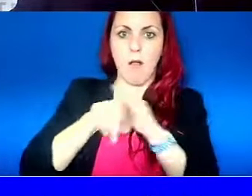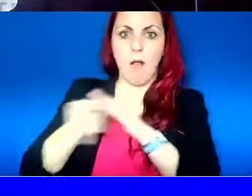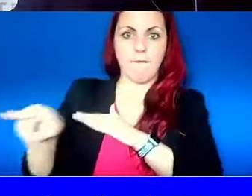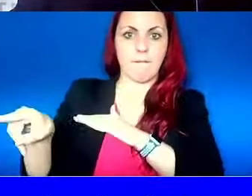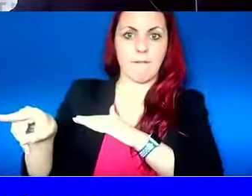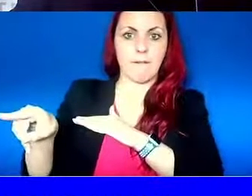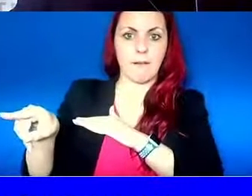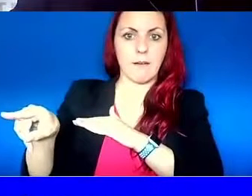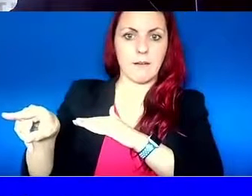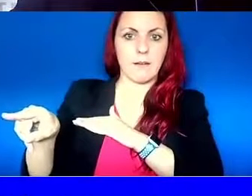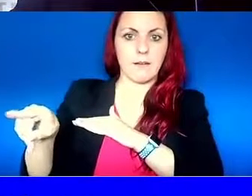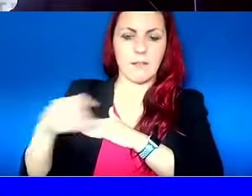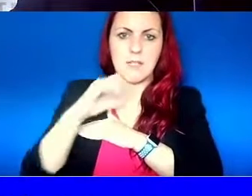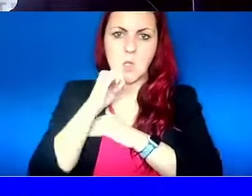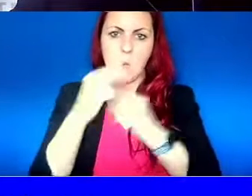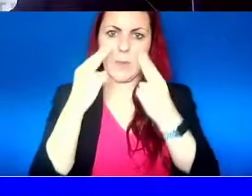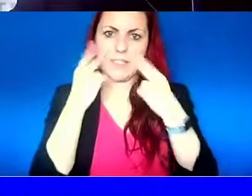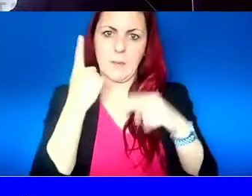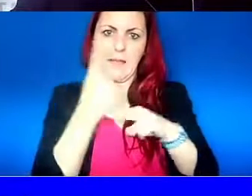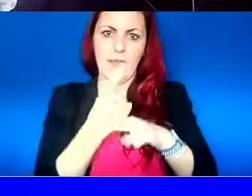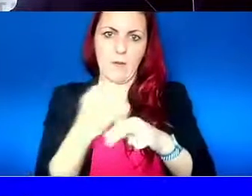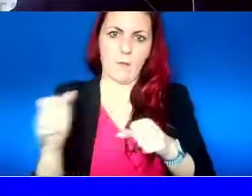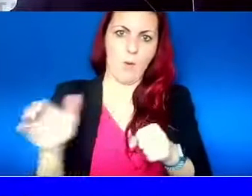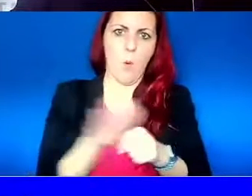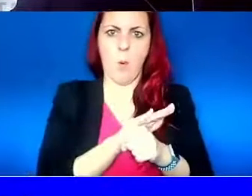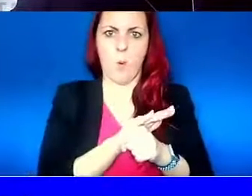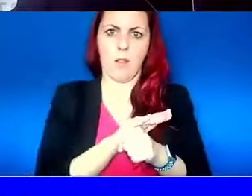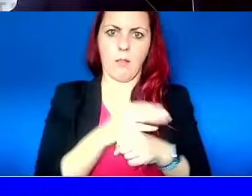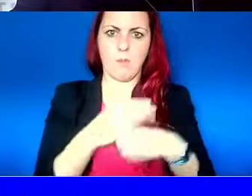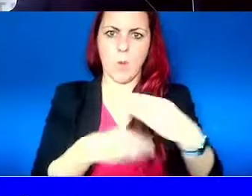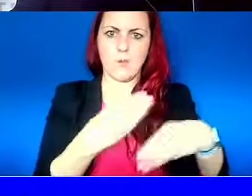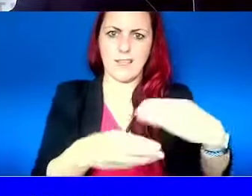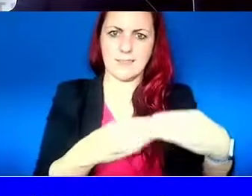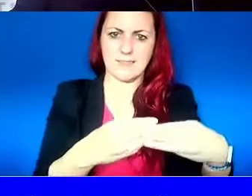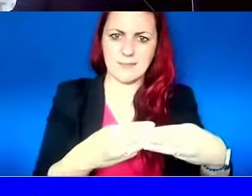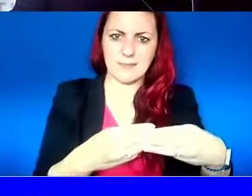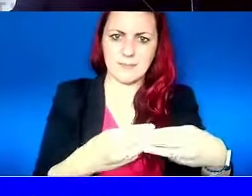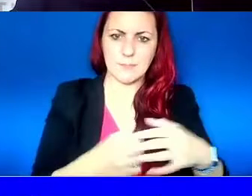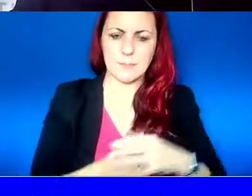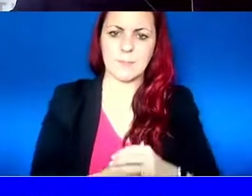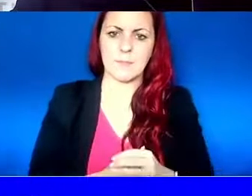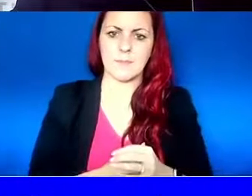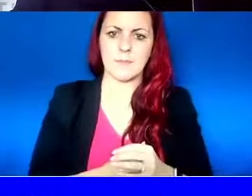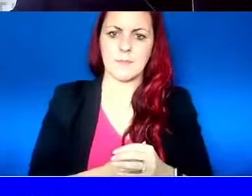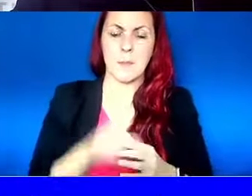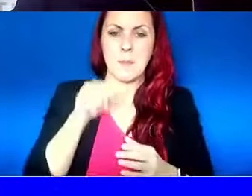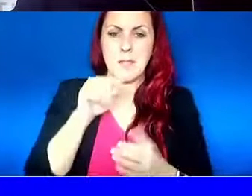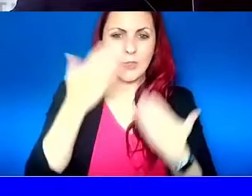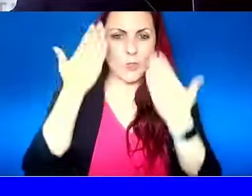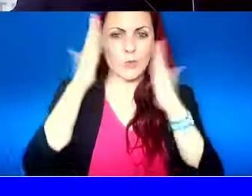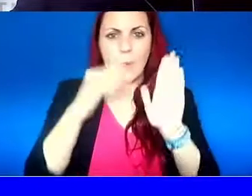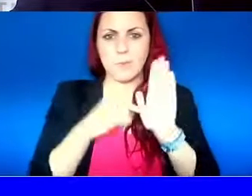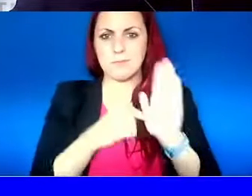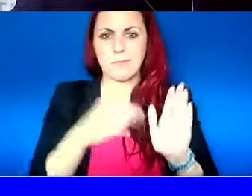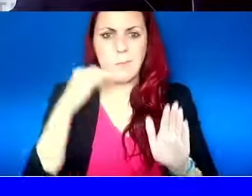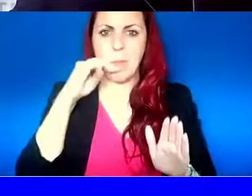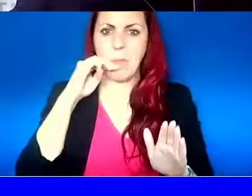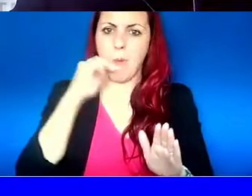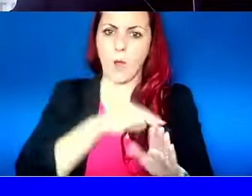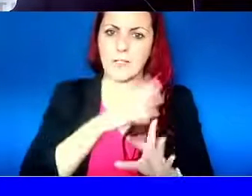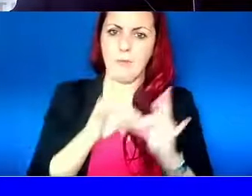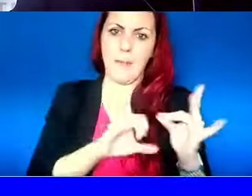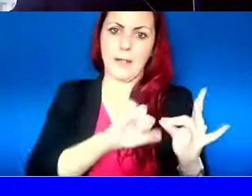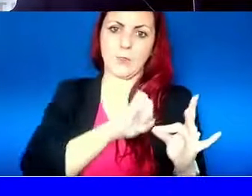leave and didn't need to be involved in the rest of the process. So this highlights the importance of ensuring